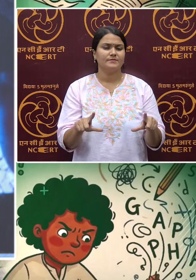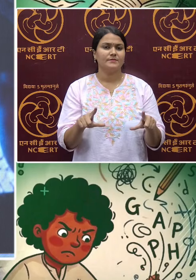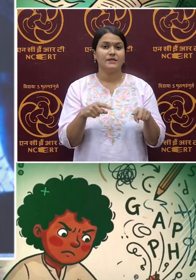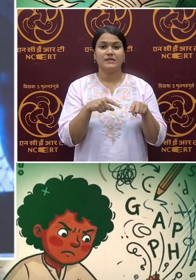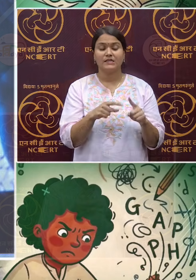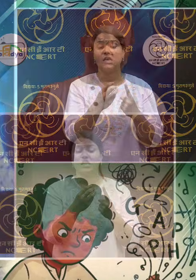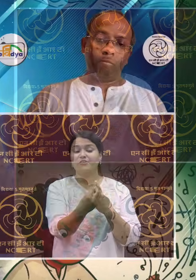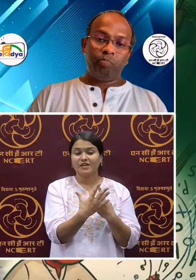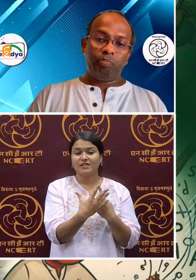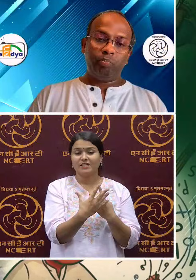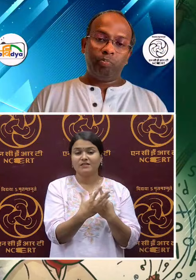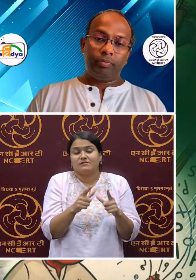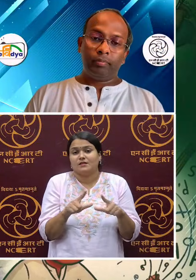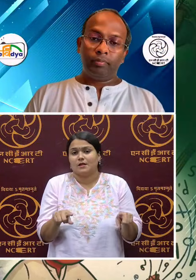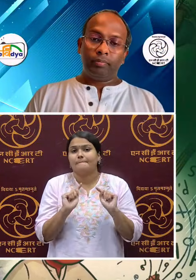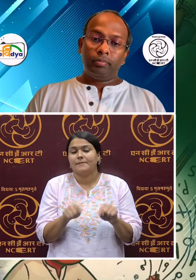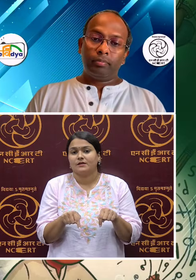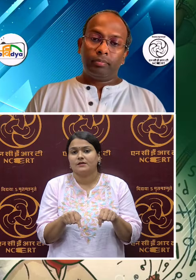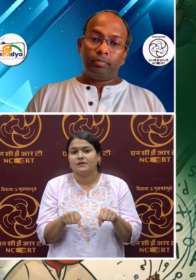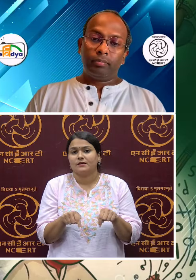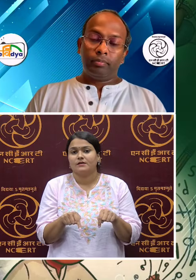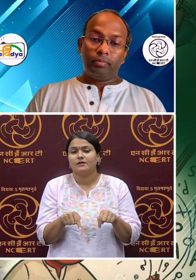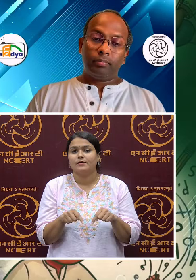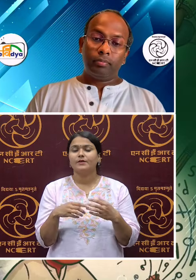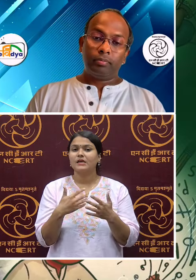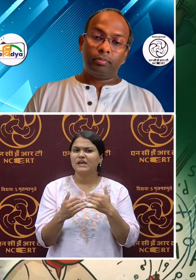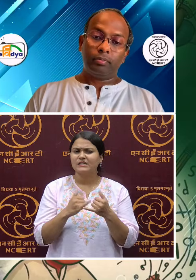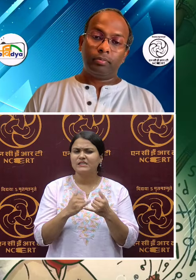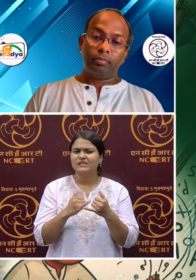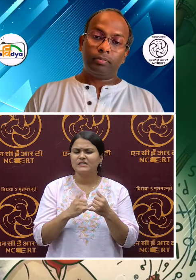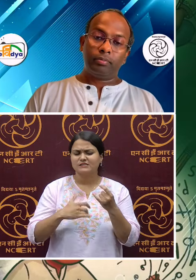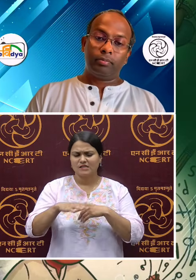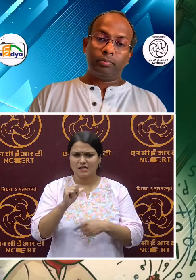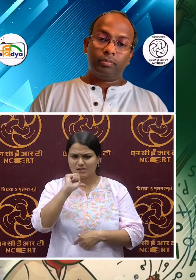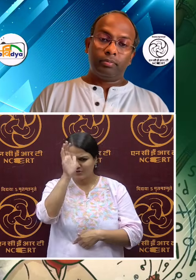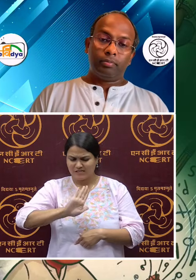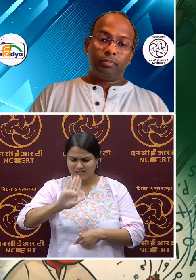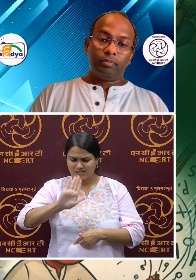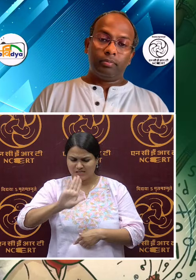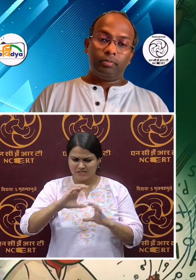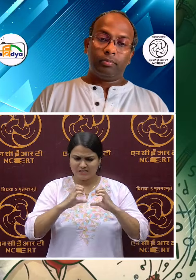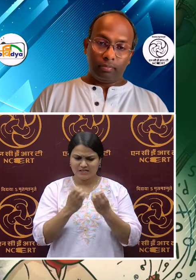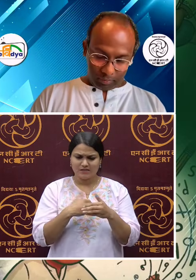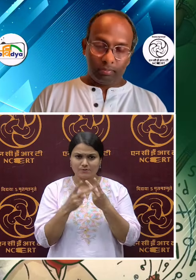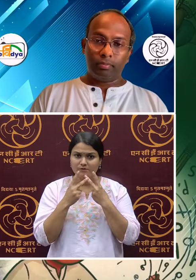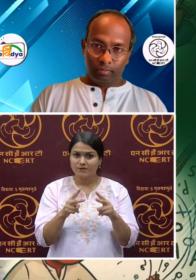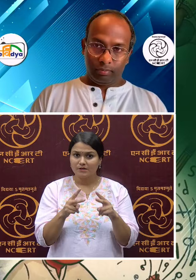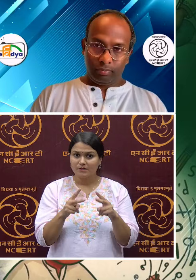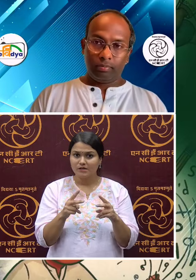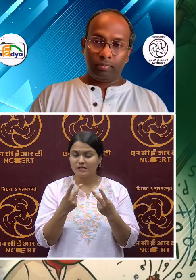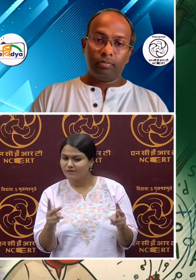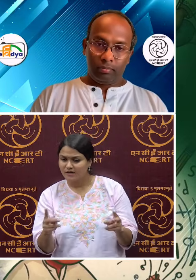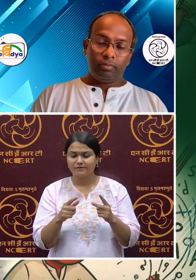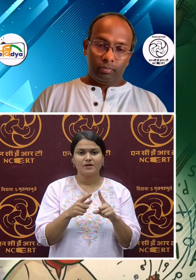it impacts language, but we are talking about the scenario of Indian classrooms, which are so vibrant in nature. We have regional languages, we